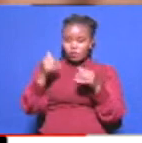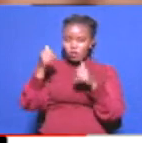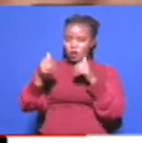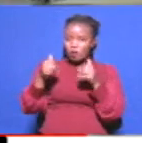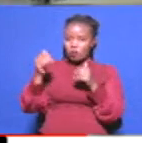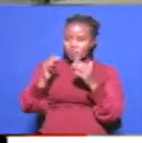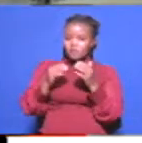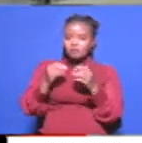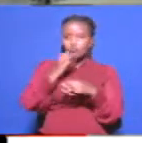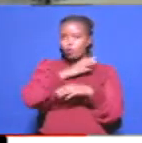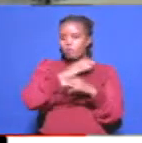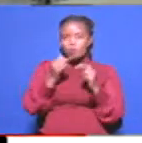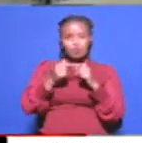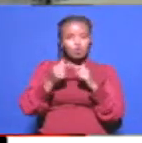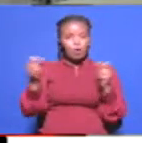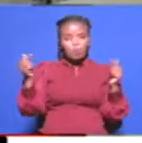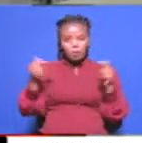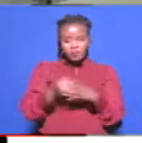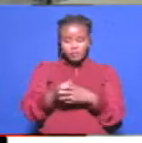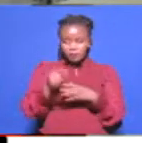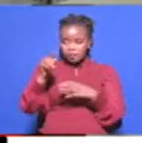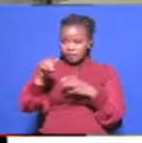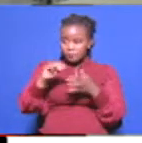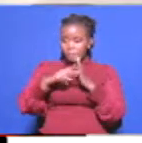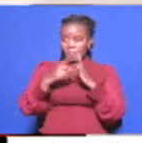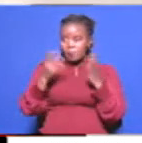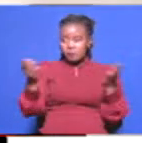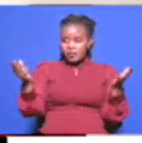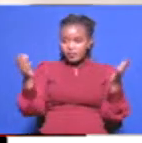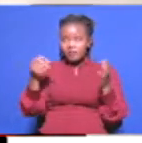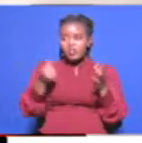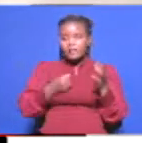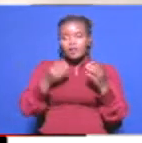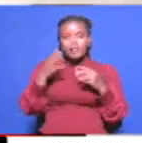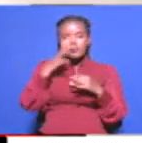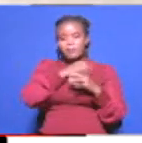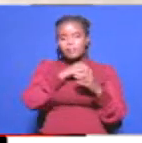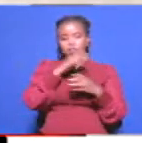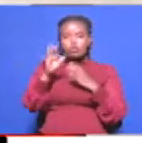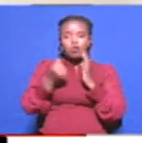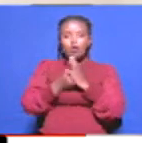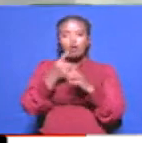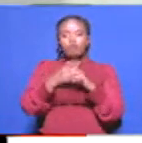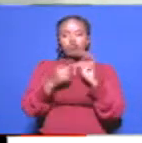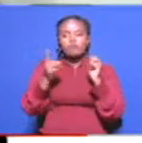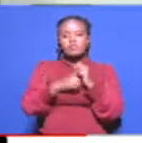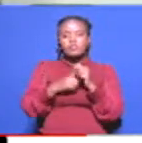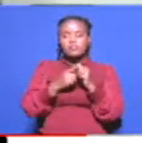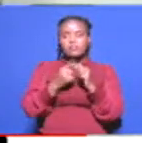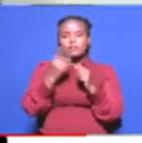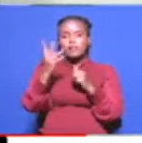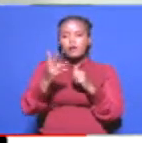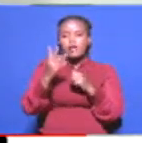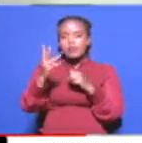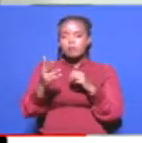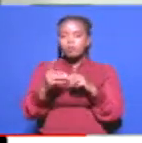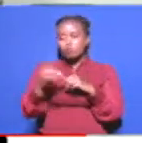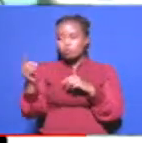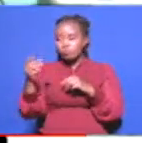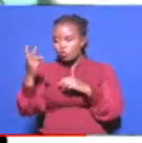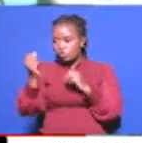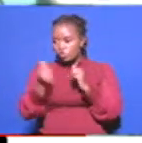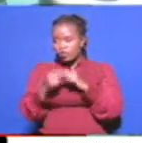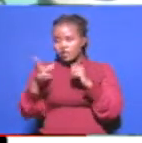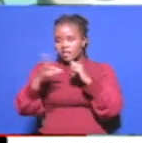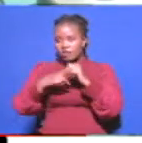of experts. The sanction means that Chepkirui loses all awards and records gained from the 6th of April 2016 until the 4th of August 2017.